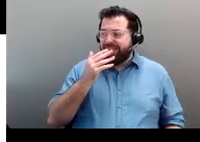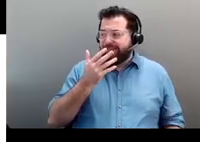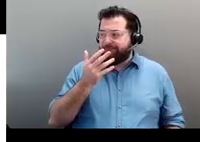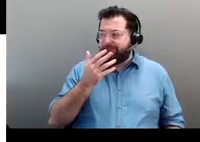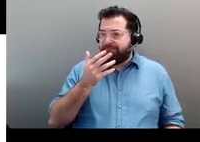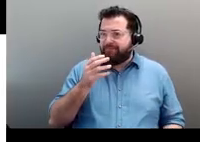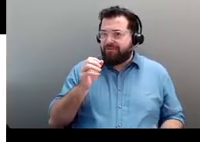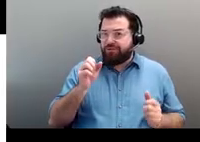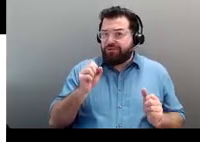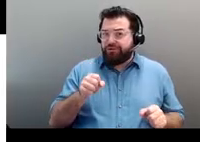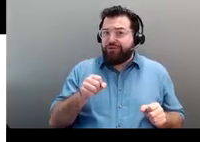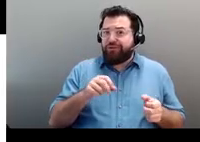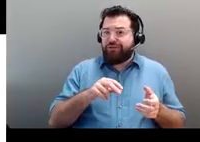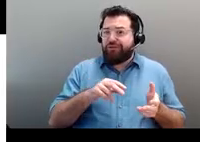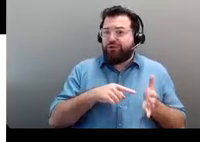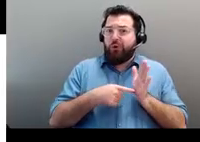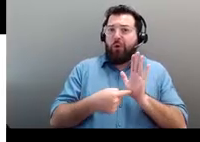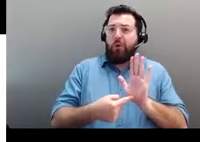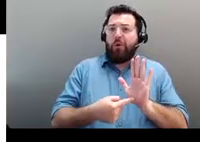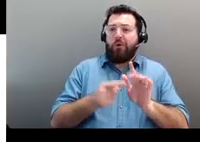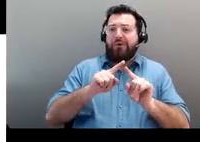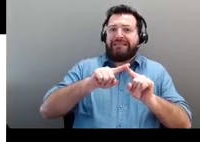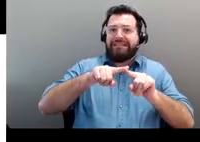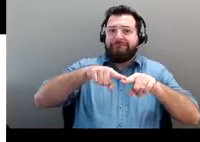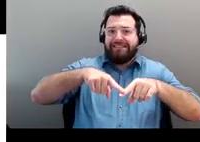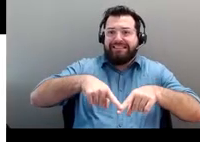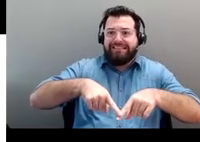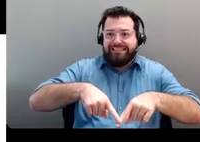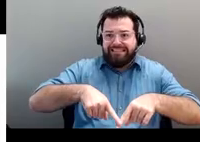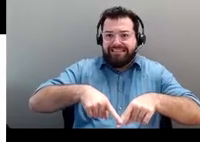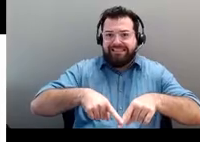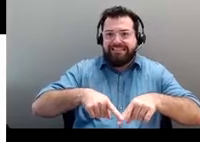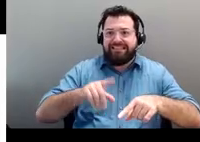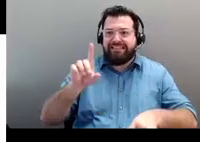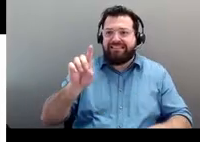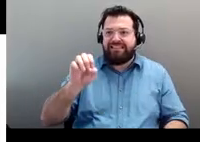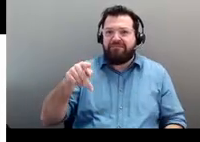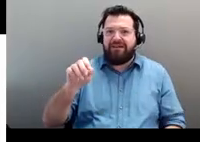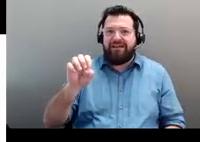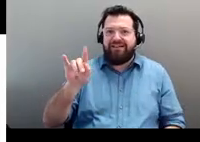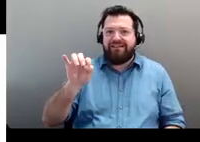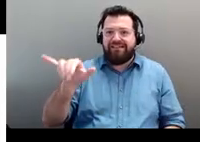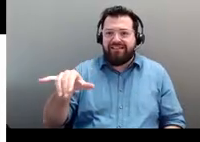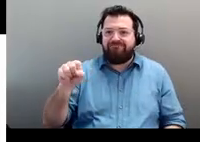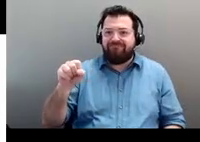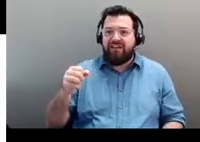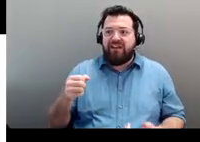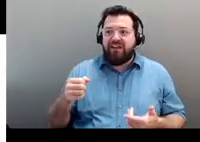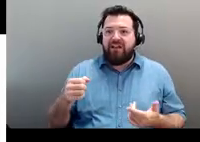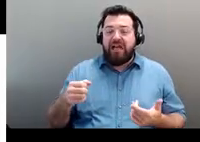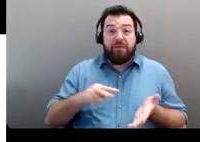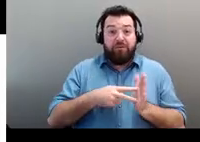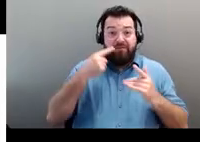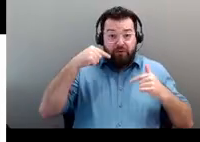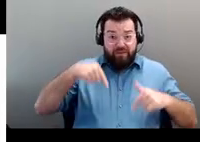could indicate a dependence. And the focus of the talk, of course, of this presentation is teaching AI with